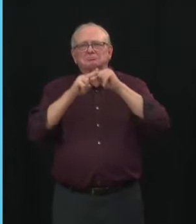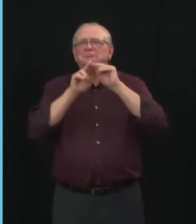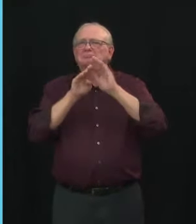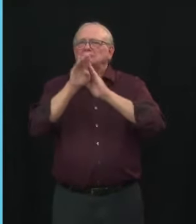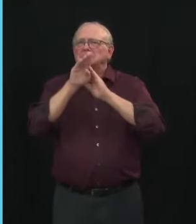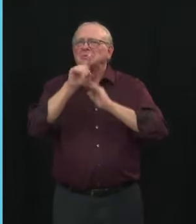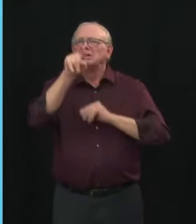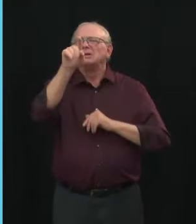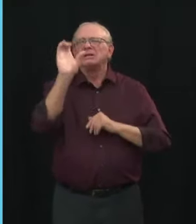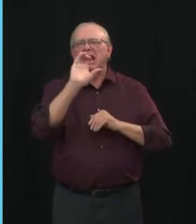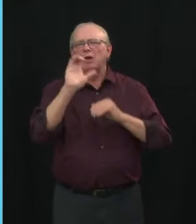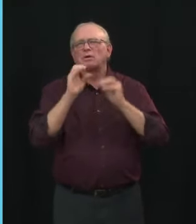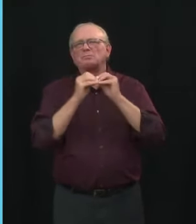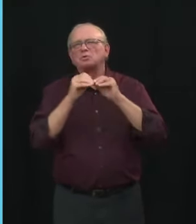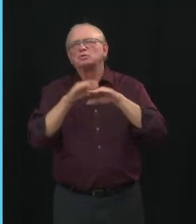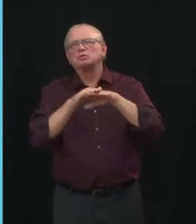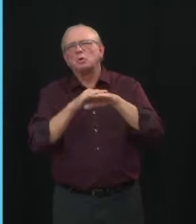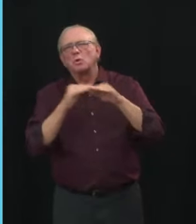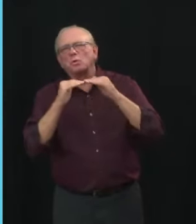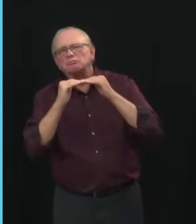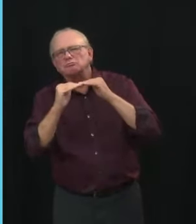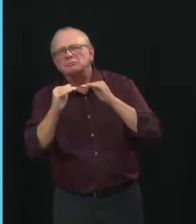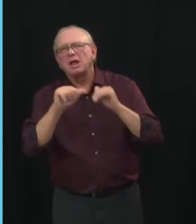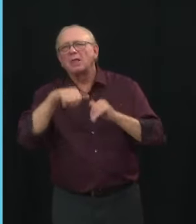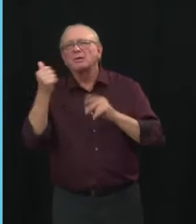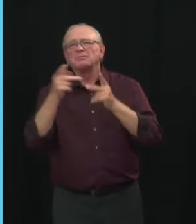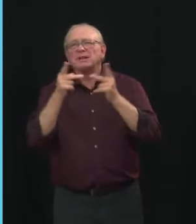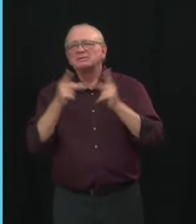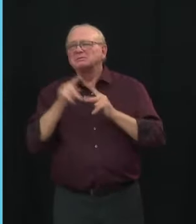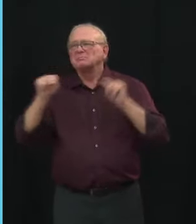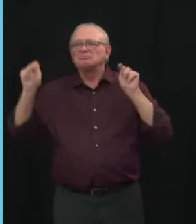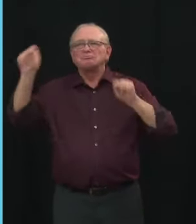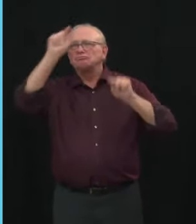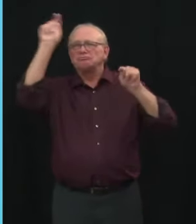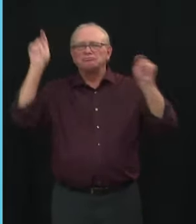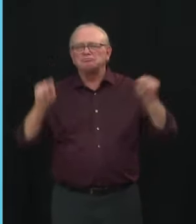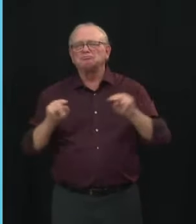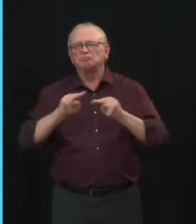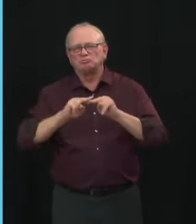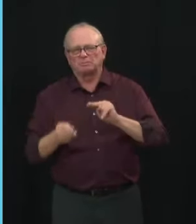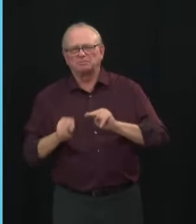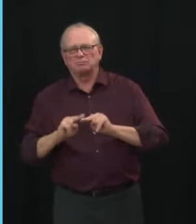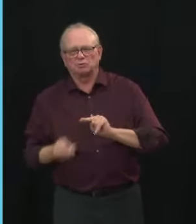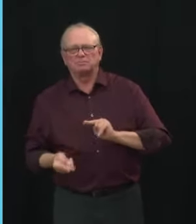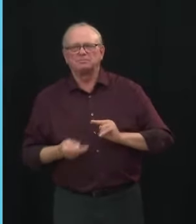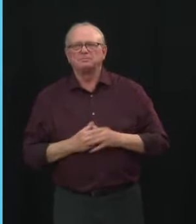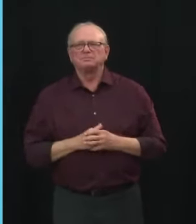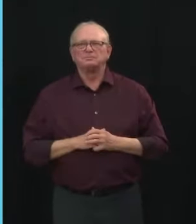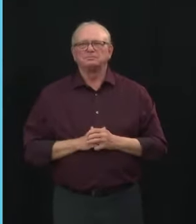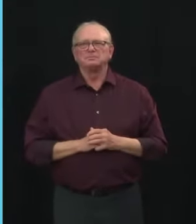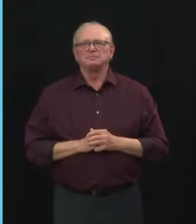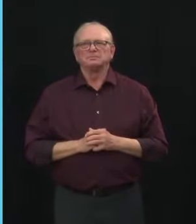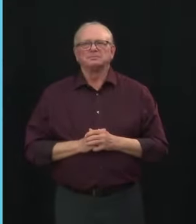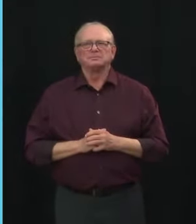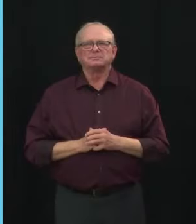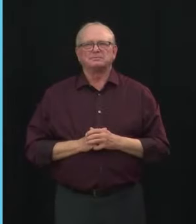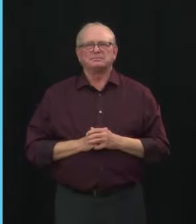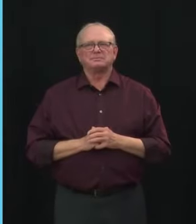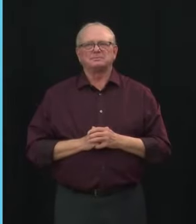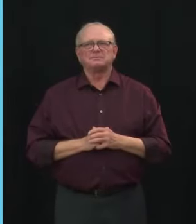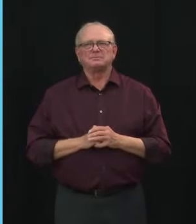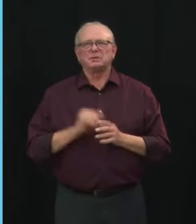fluctuating or dropping. And more importantly, we're not seeing the same impact on hospital admissions that we've seen